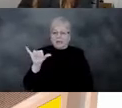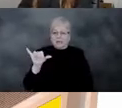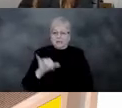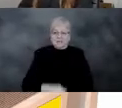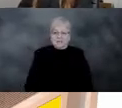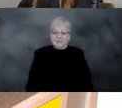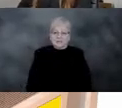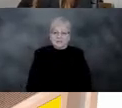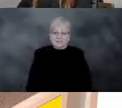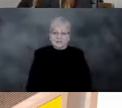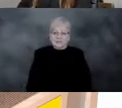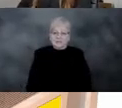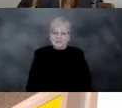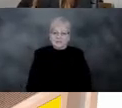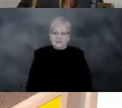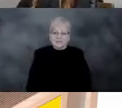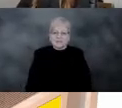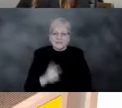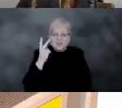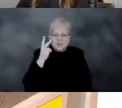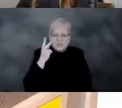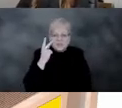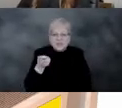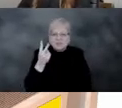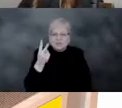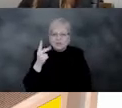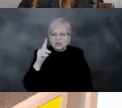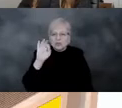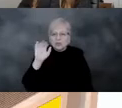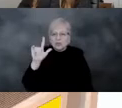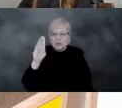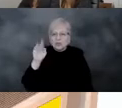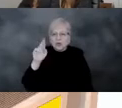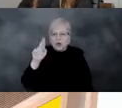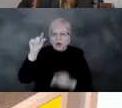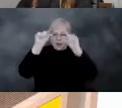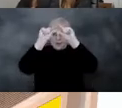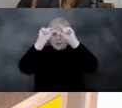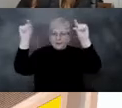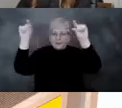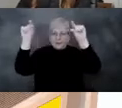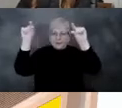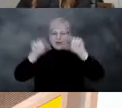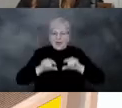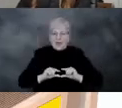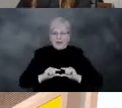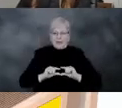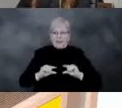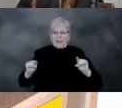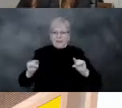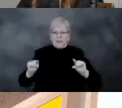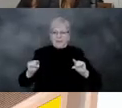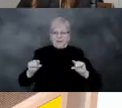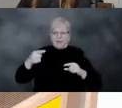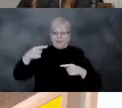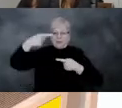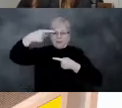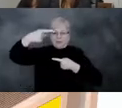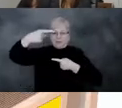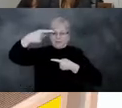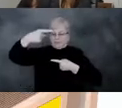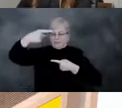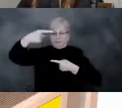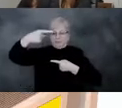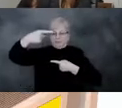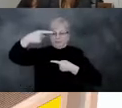you'll see that there are two toolbars, one at the top and one at the bottom. We're going to focus on these as they will be